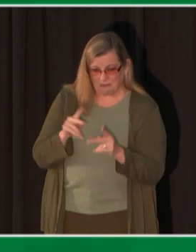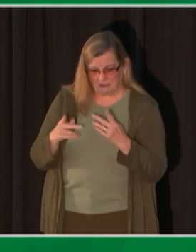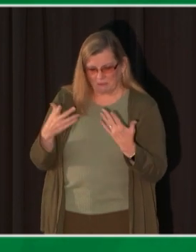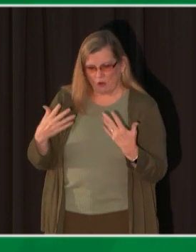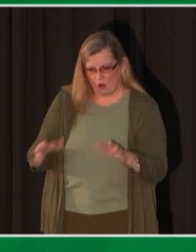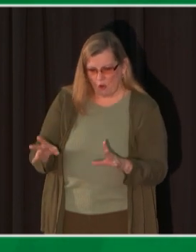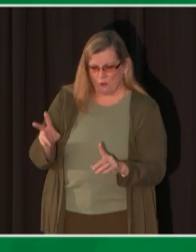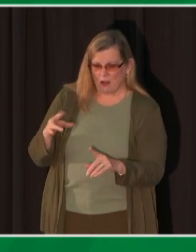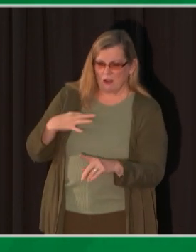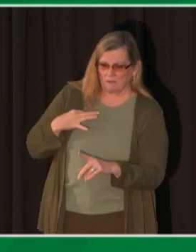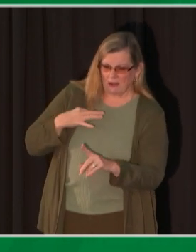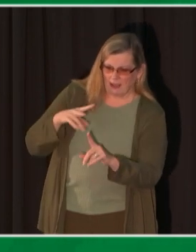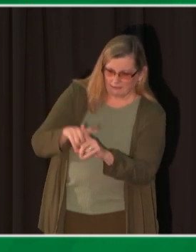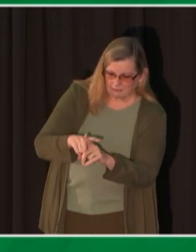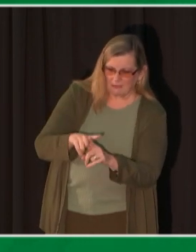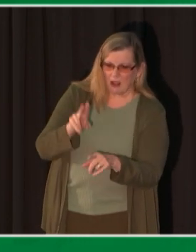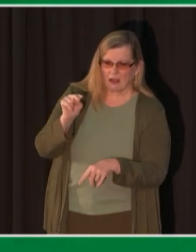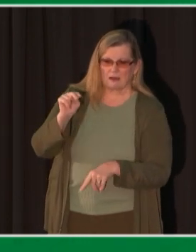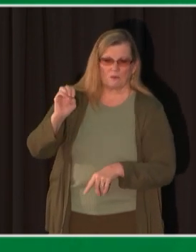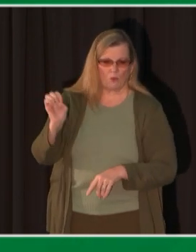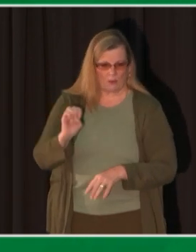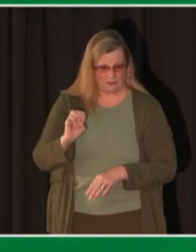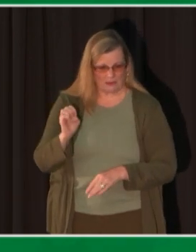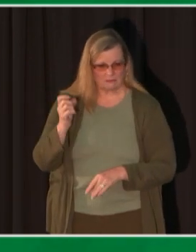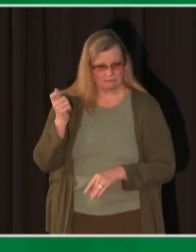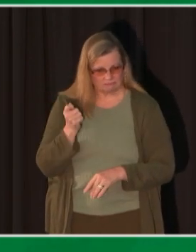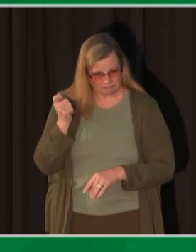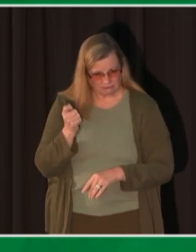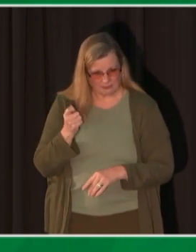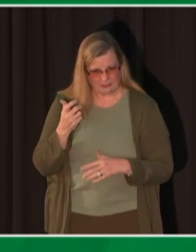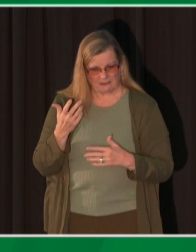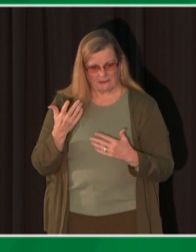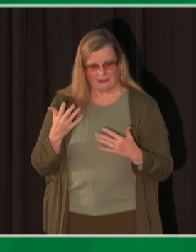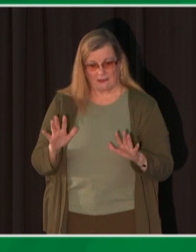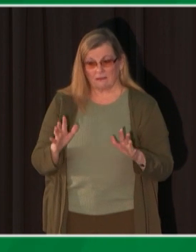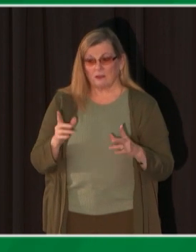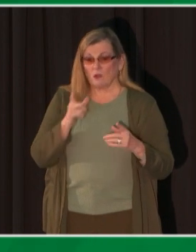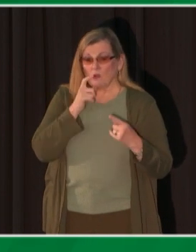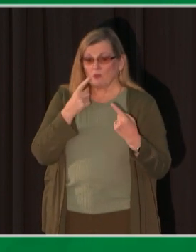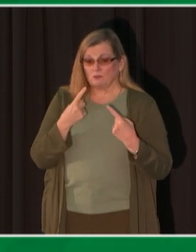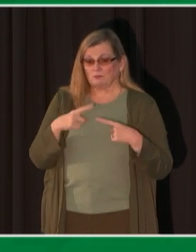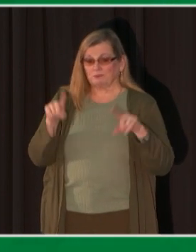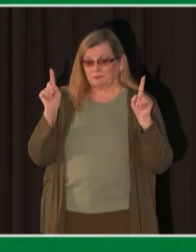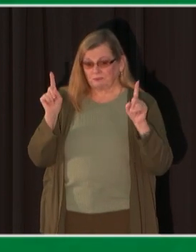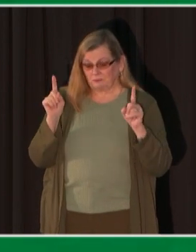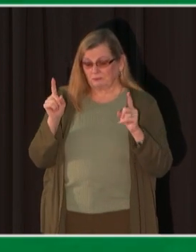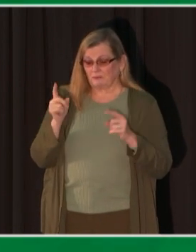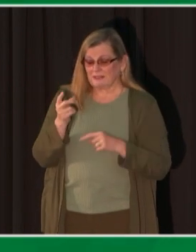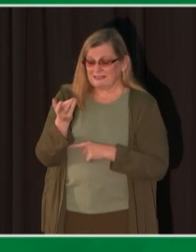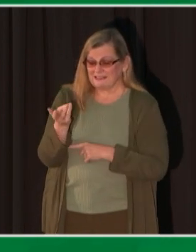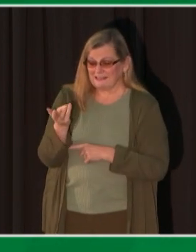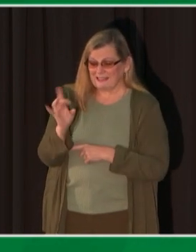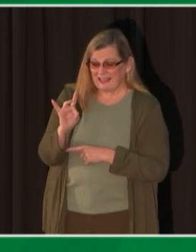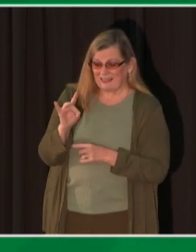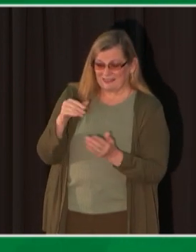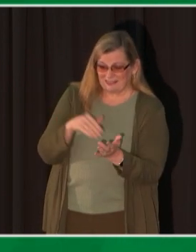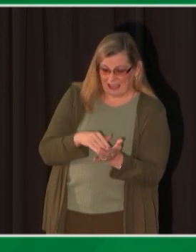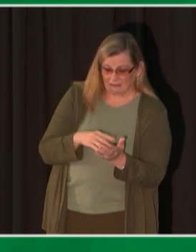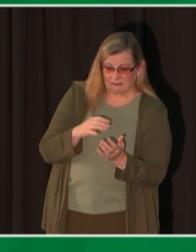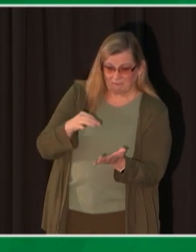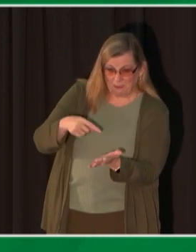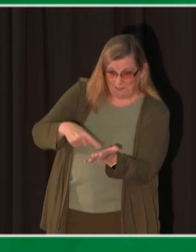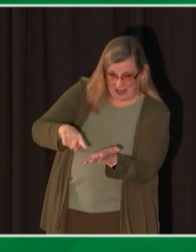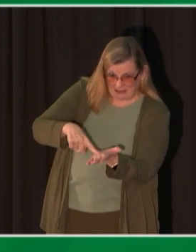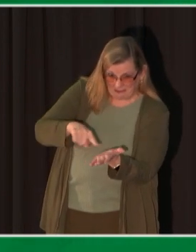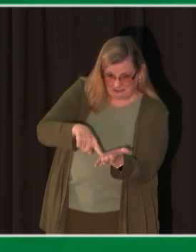over 78,000 payments to 29,000 individuals, totaling